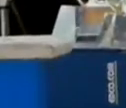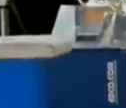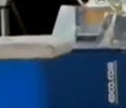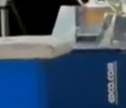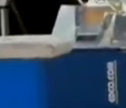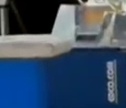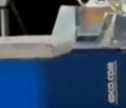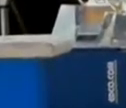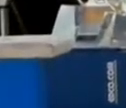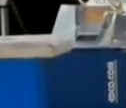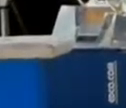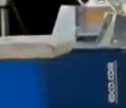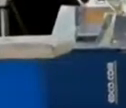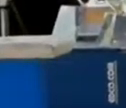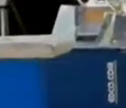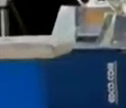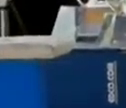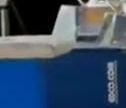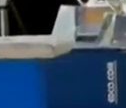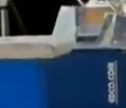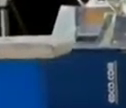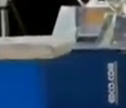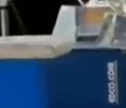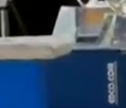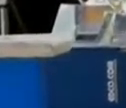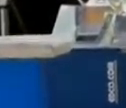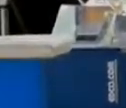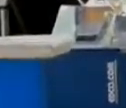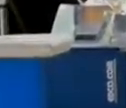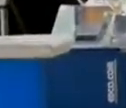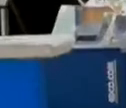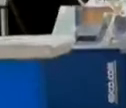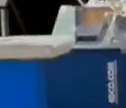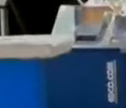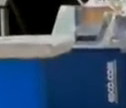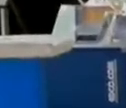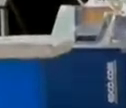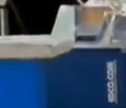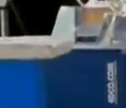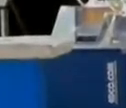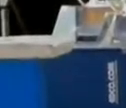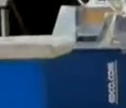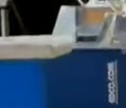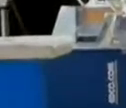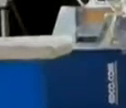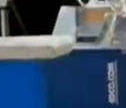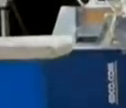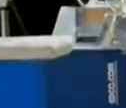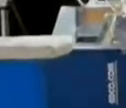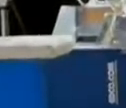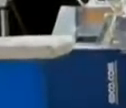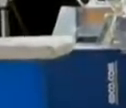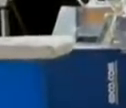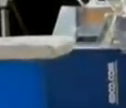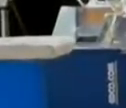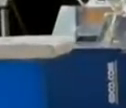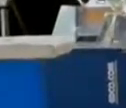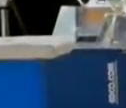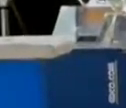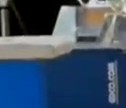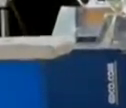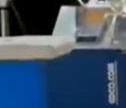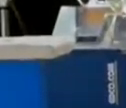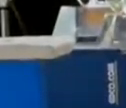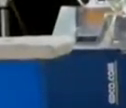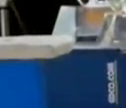heart because this experience has enriched me as a minister. I now have a deeper love and appreciation for the